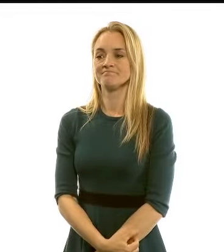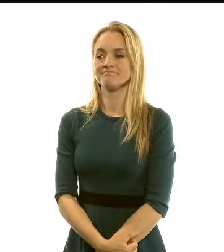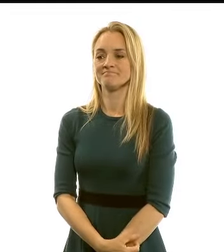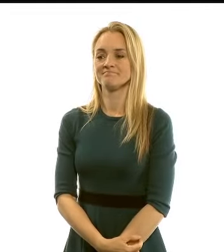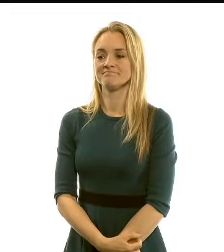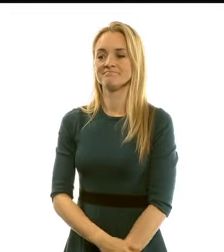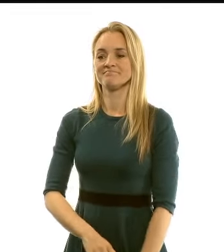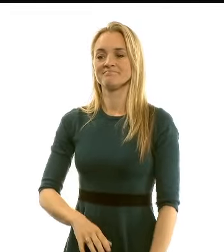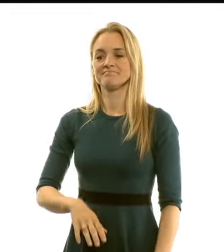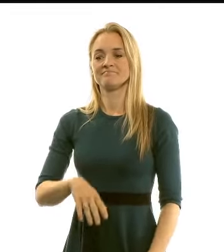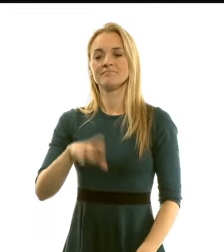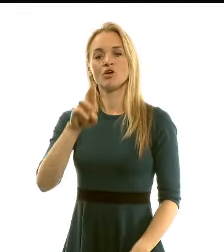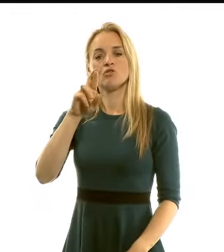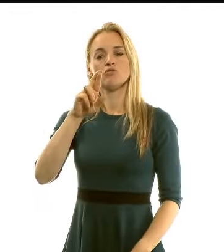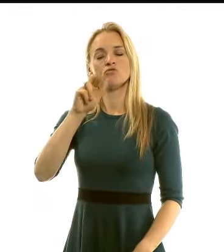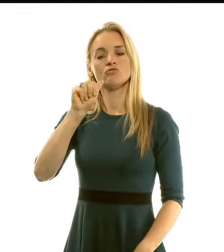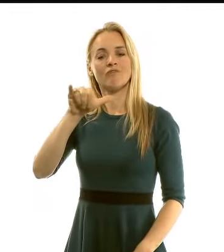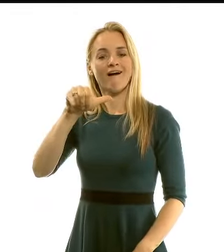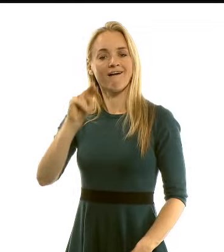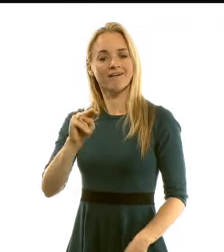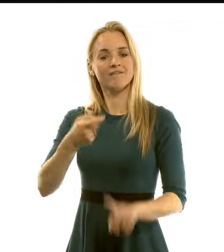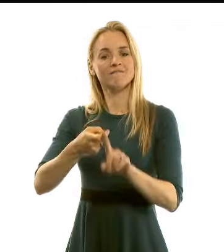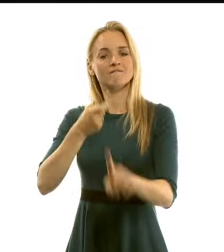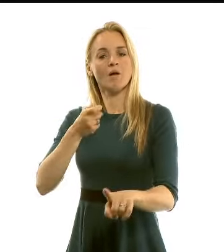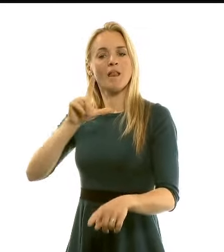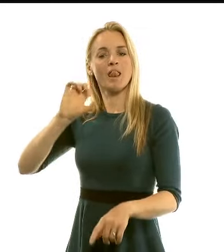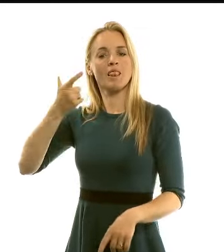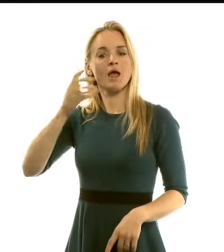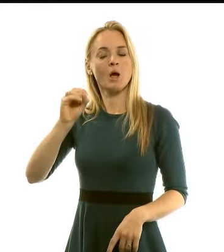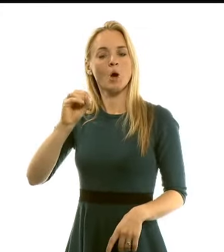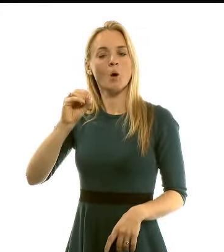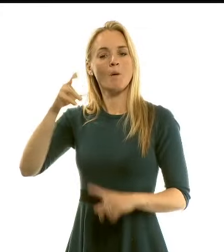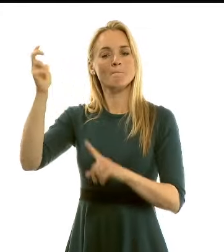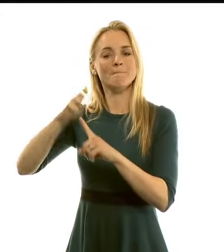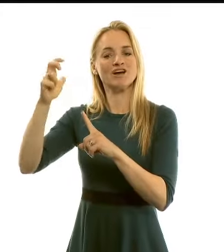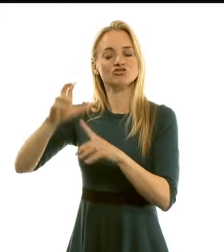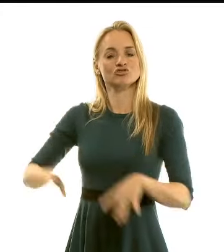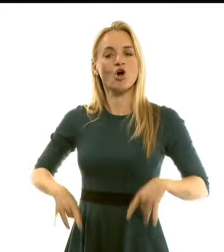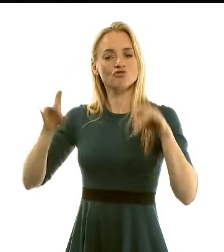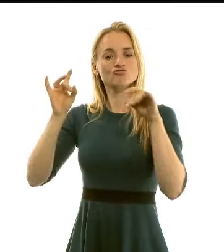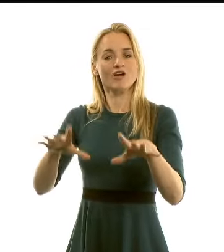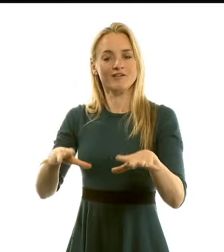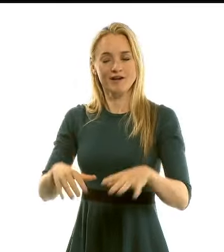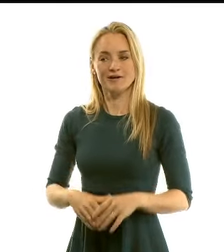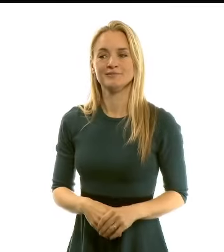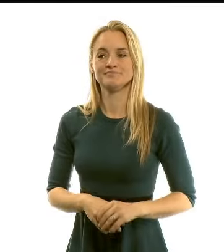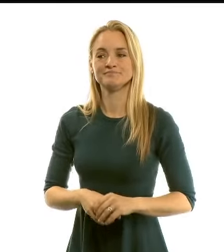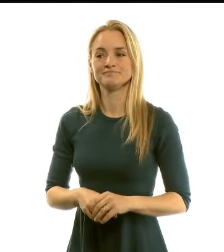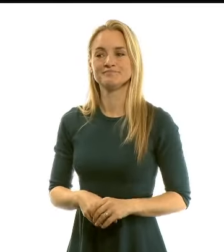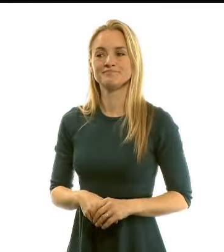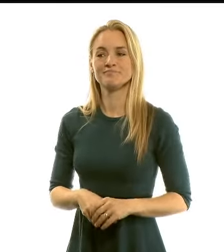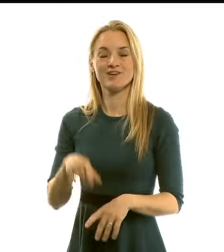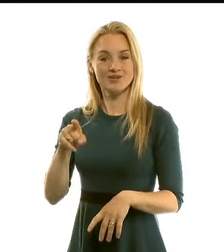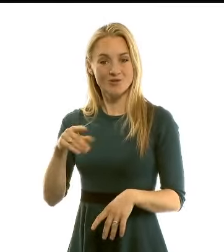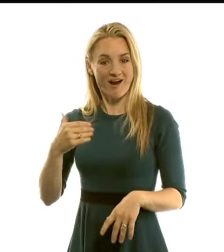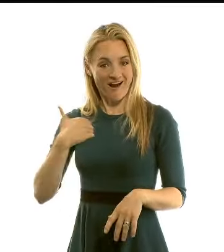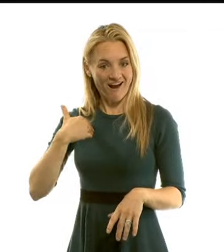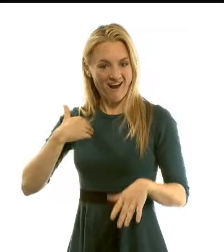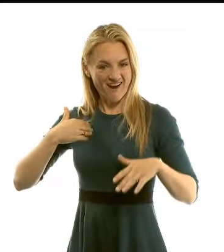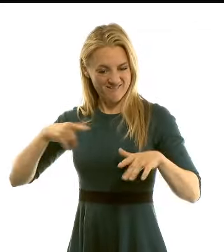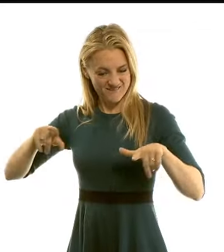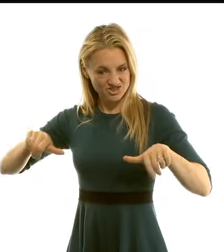Hello, Brickman here from LEGO Masters Australia. So, Will Arnett set you a challenge, and guess what? You smashed it. But I think my